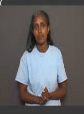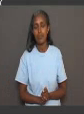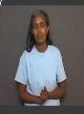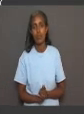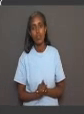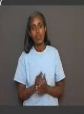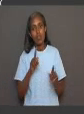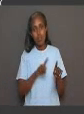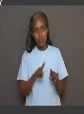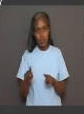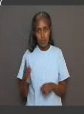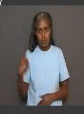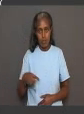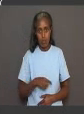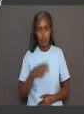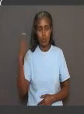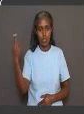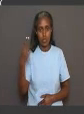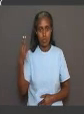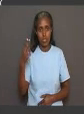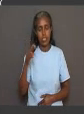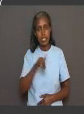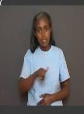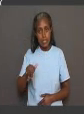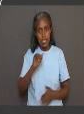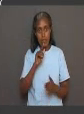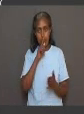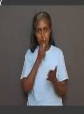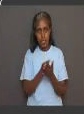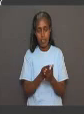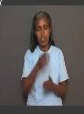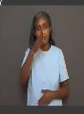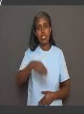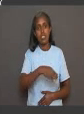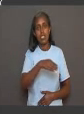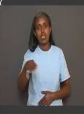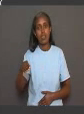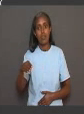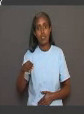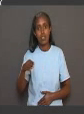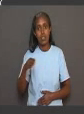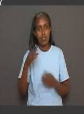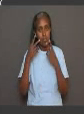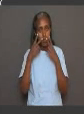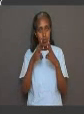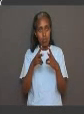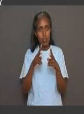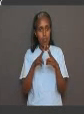Although we have used the same data, the graphs look very different.